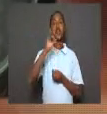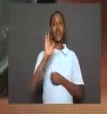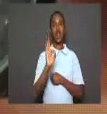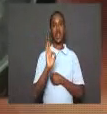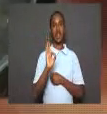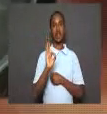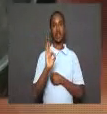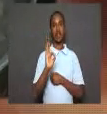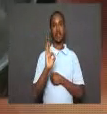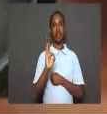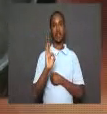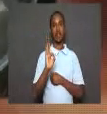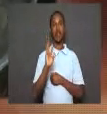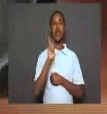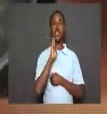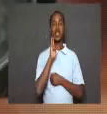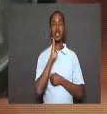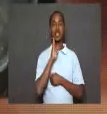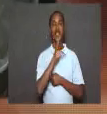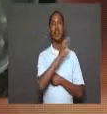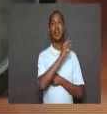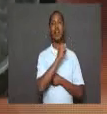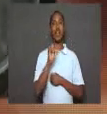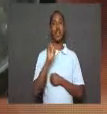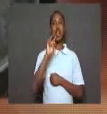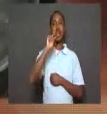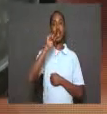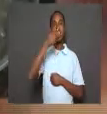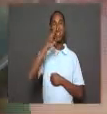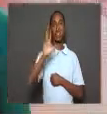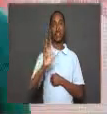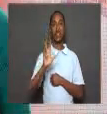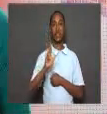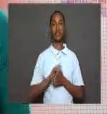fluoride, water, and ammonia.